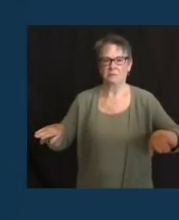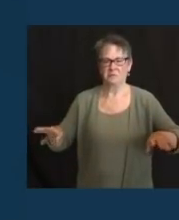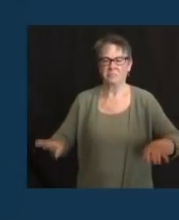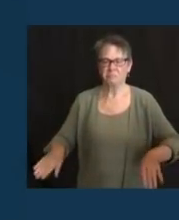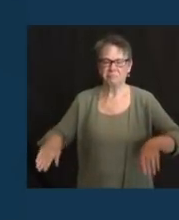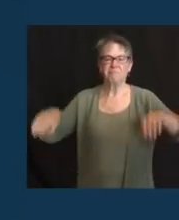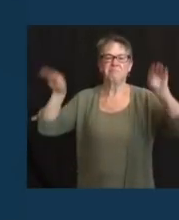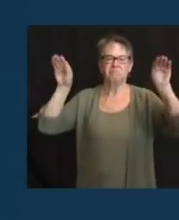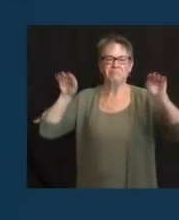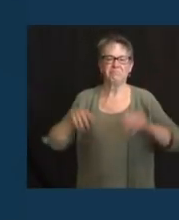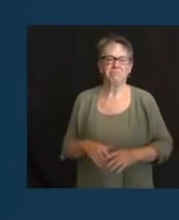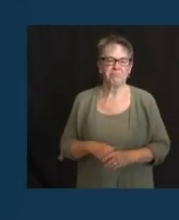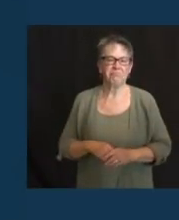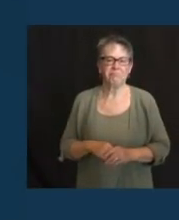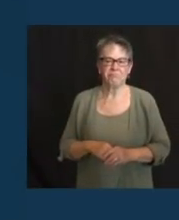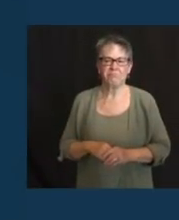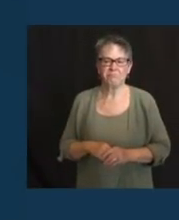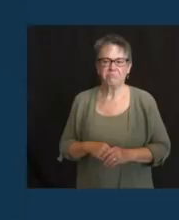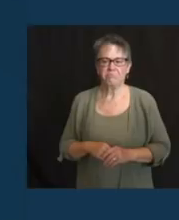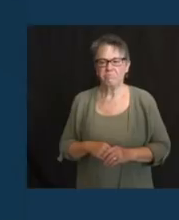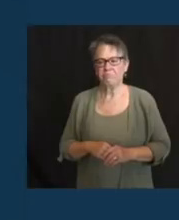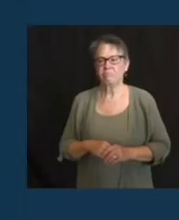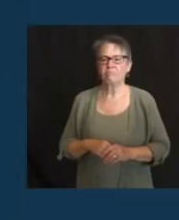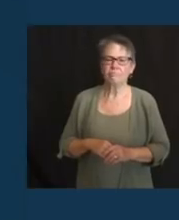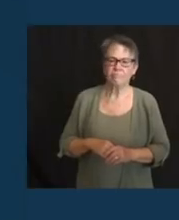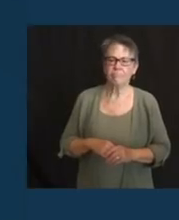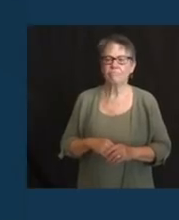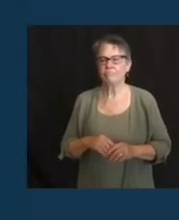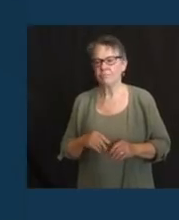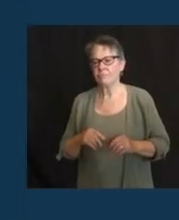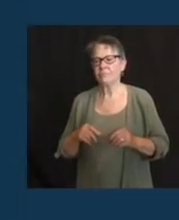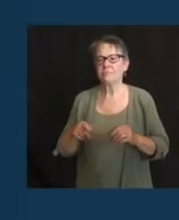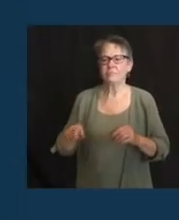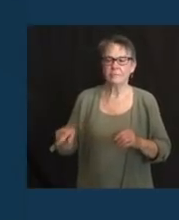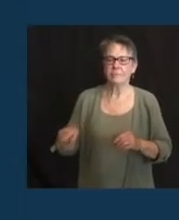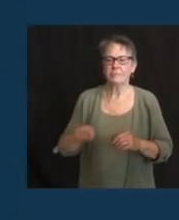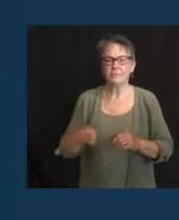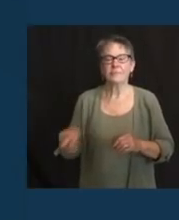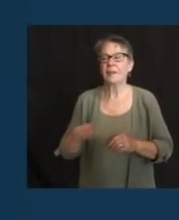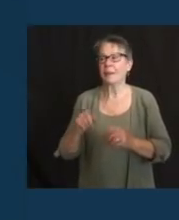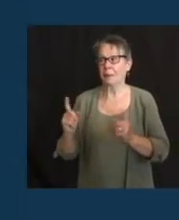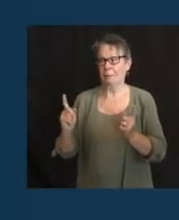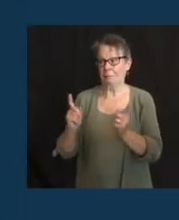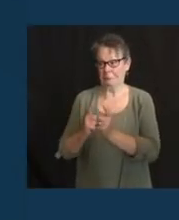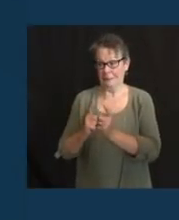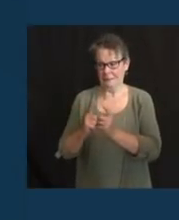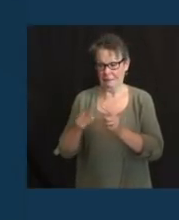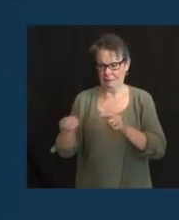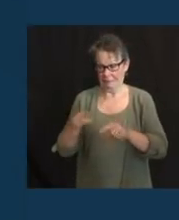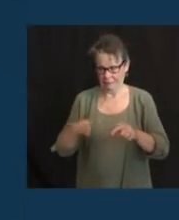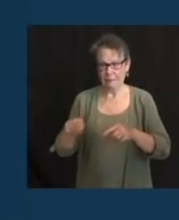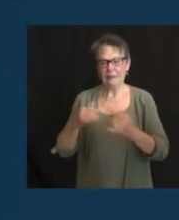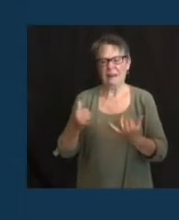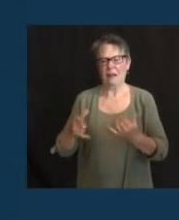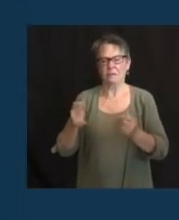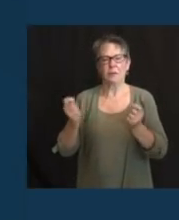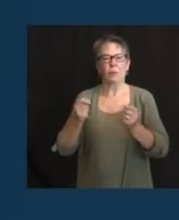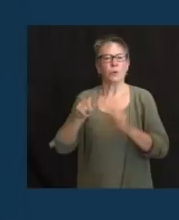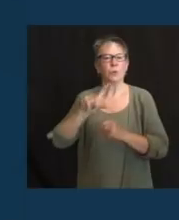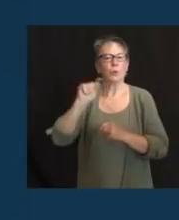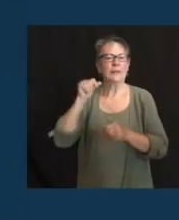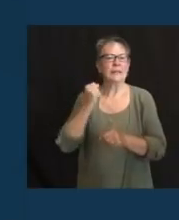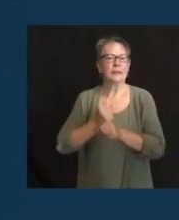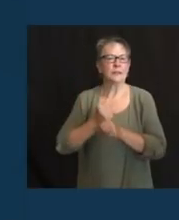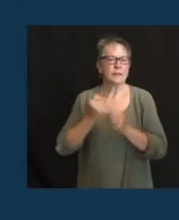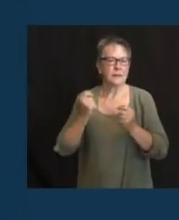They celebrated their 20th wedding anniversary just this past October. They were snowbirds, splitting their time between summers